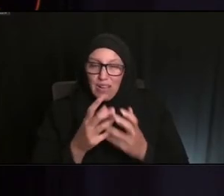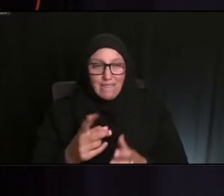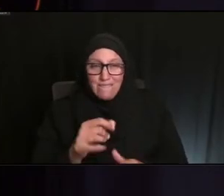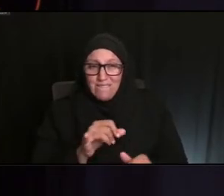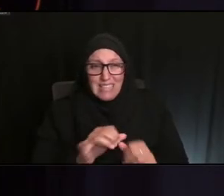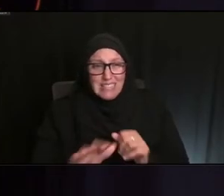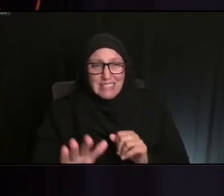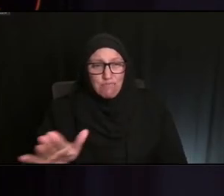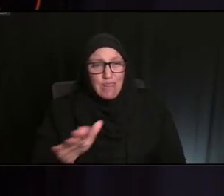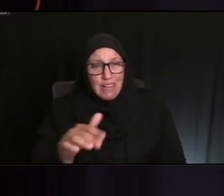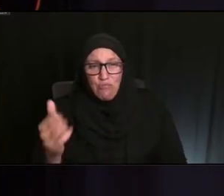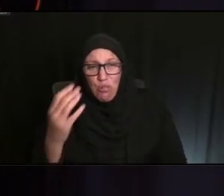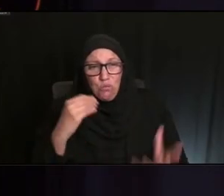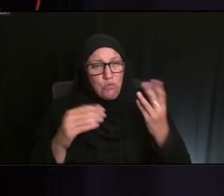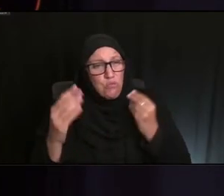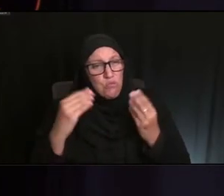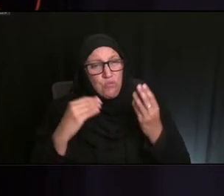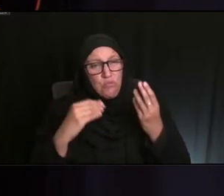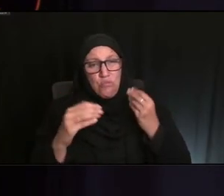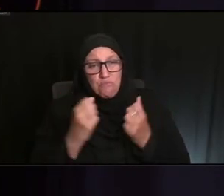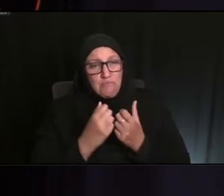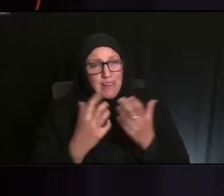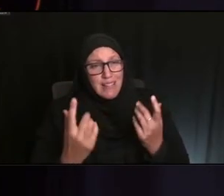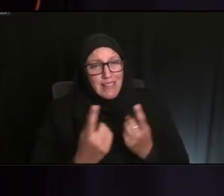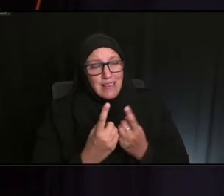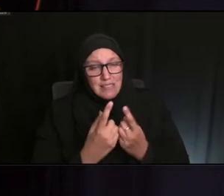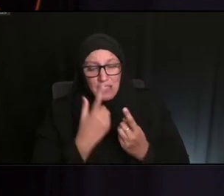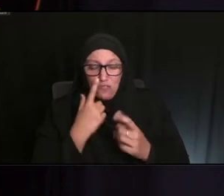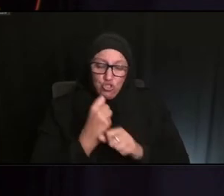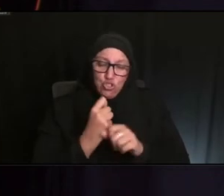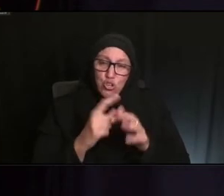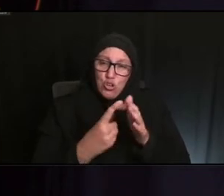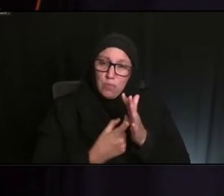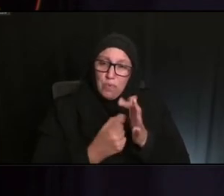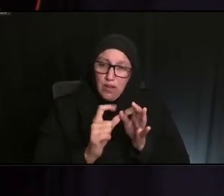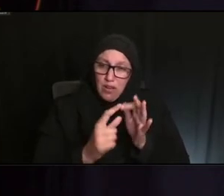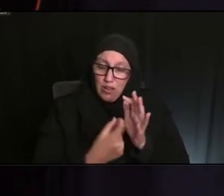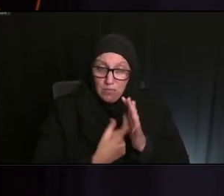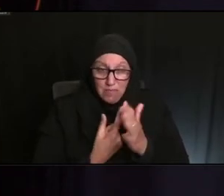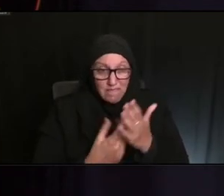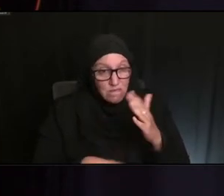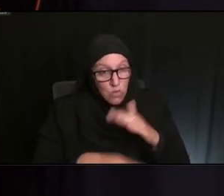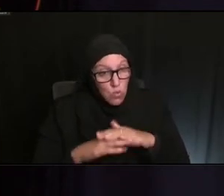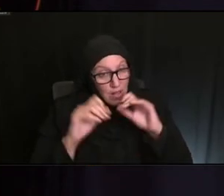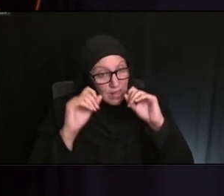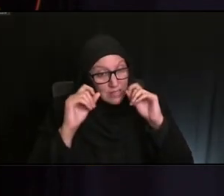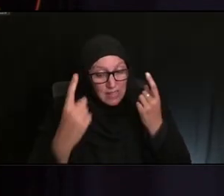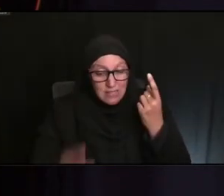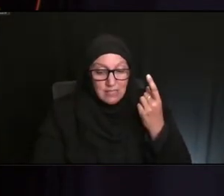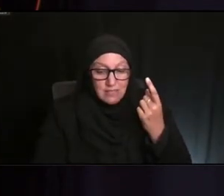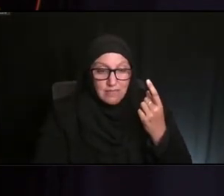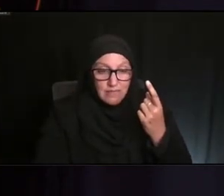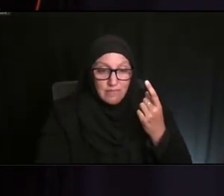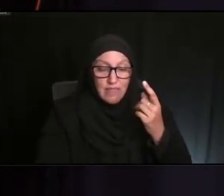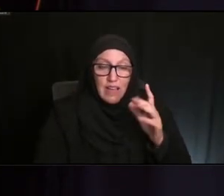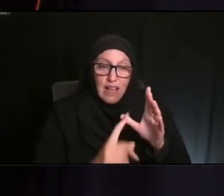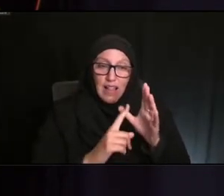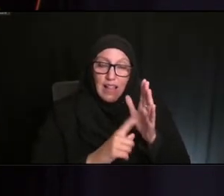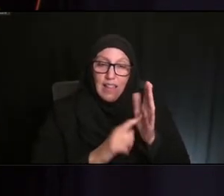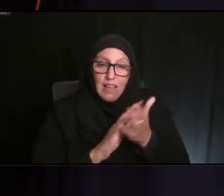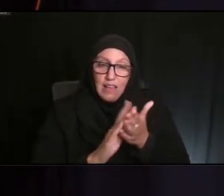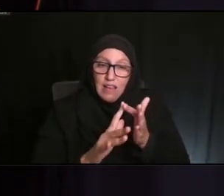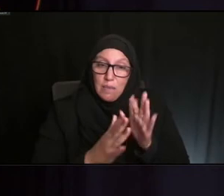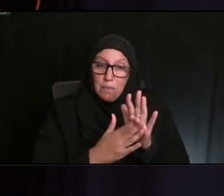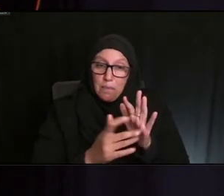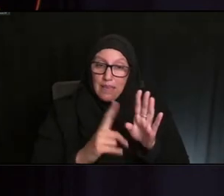fields. And he was someone that actually understood alchemy, which a lot of the ulama of the past, the chemists of the past,